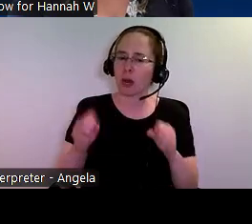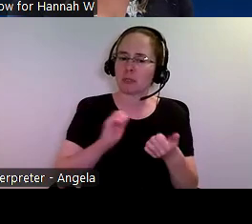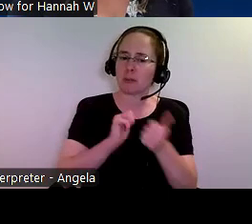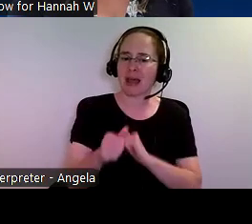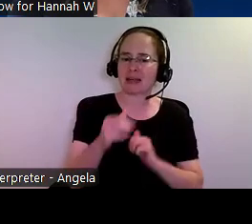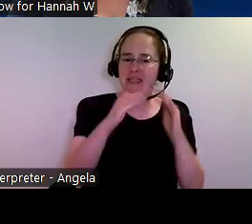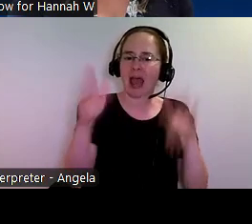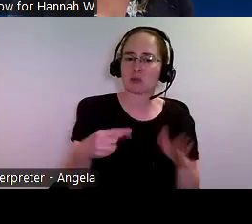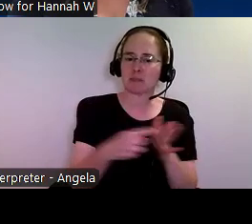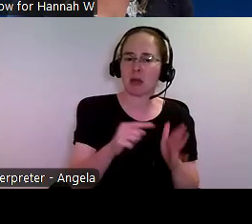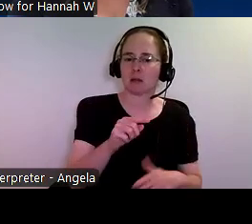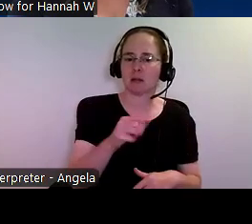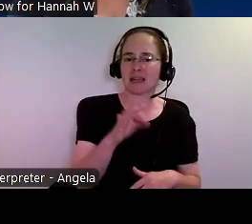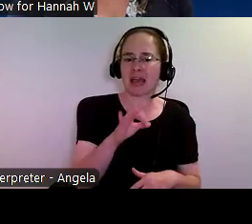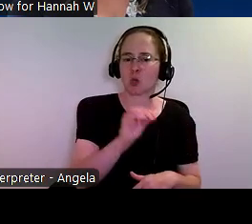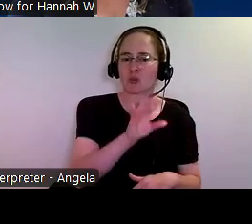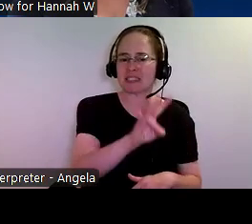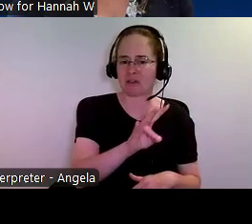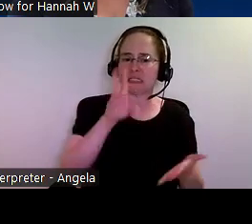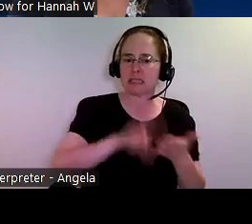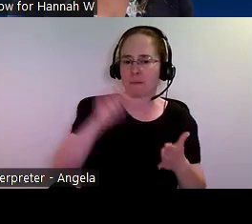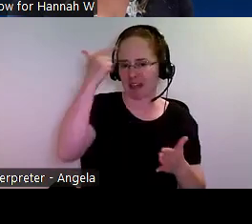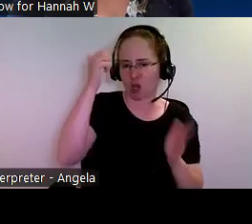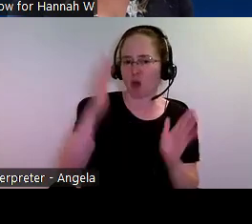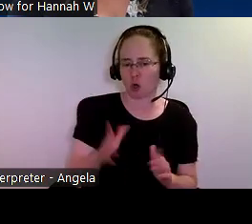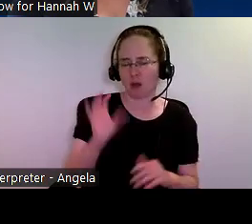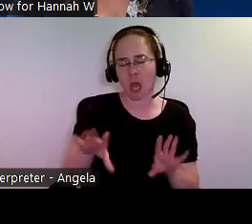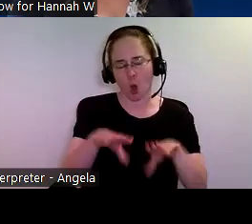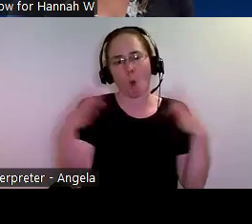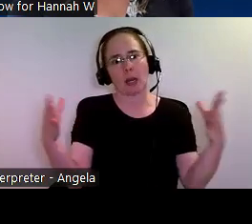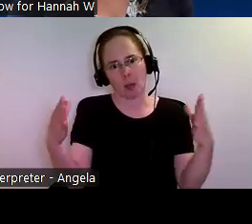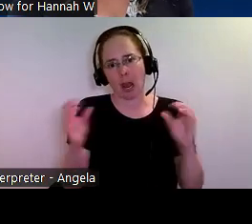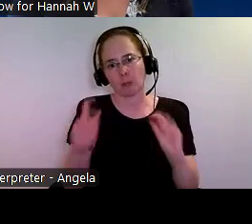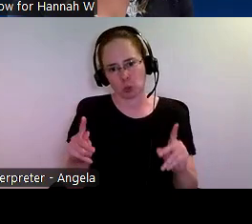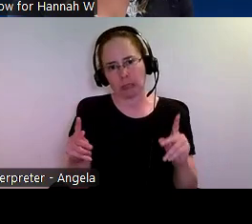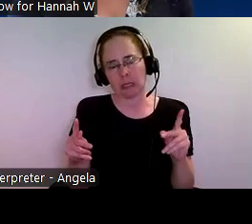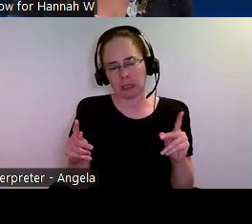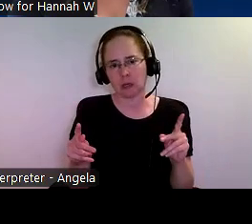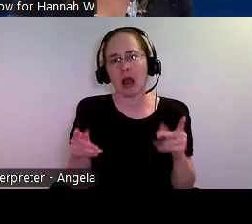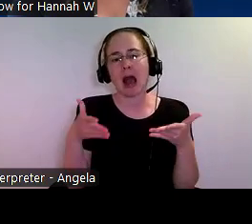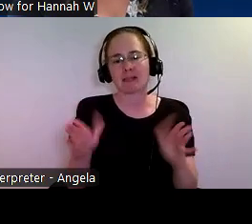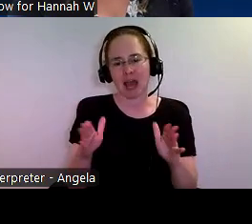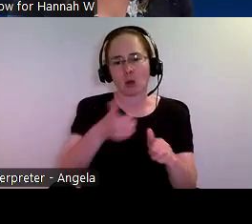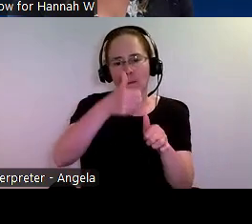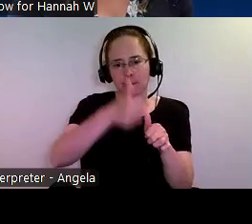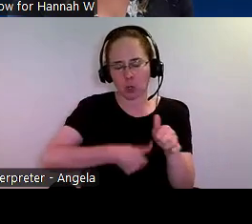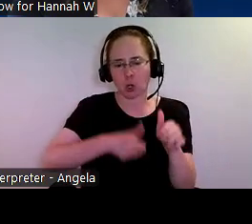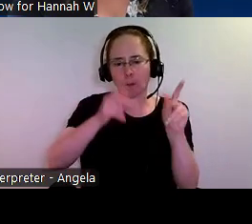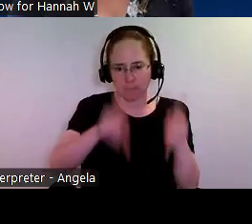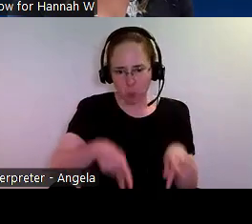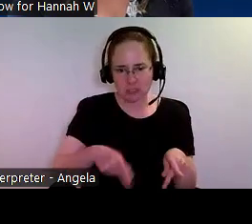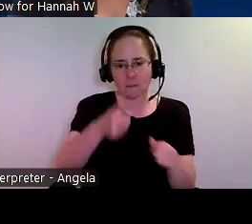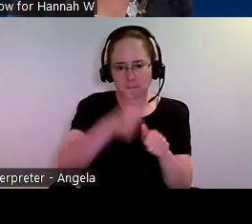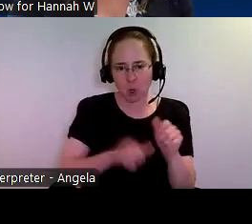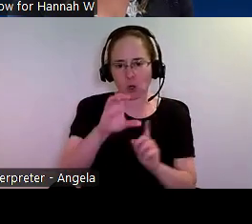1907 signed by the governor, which opened up a huge door and allowed it per person, per case for